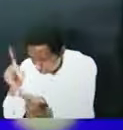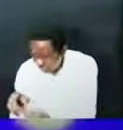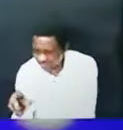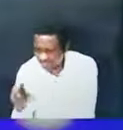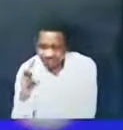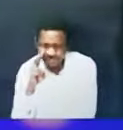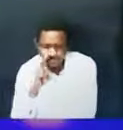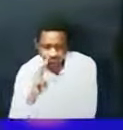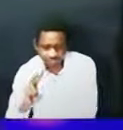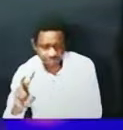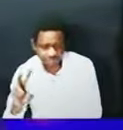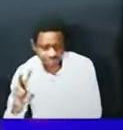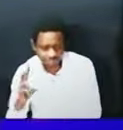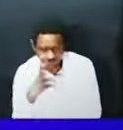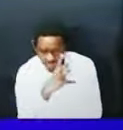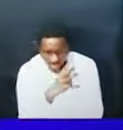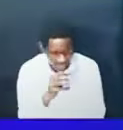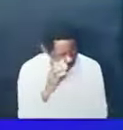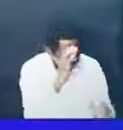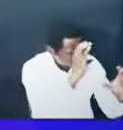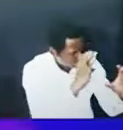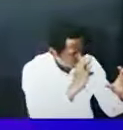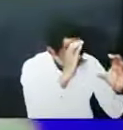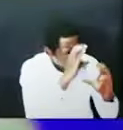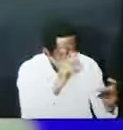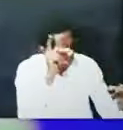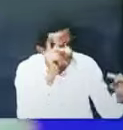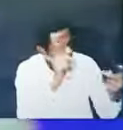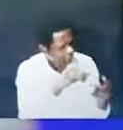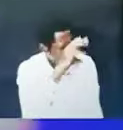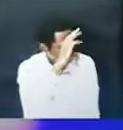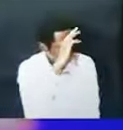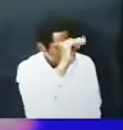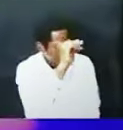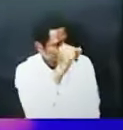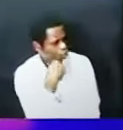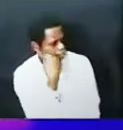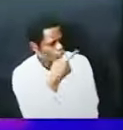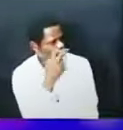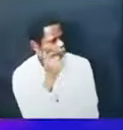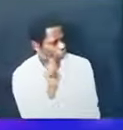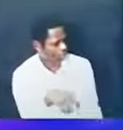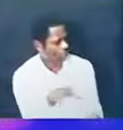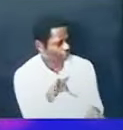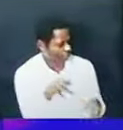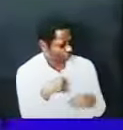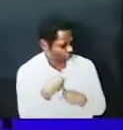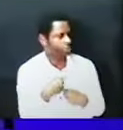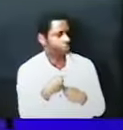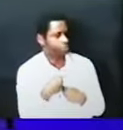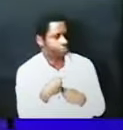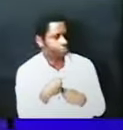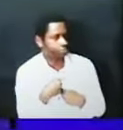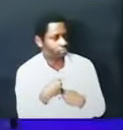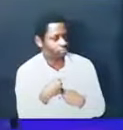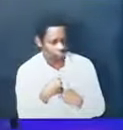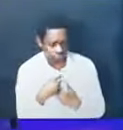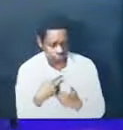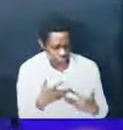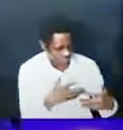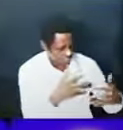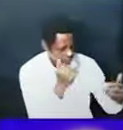ofata. And a man who will be able to accept the trappings of the virgins, the virgin